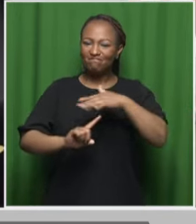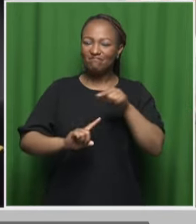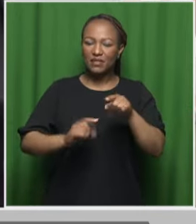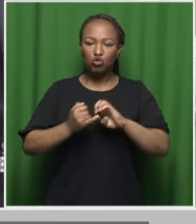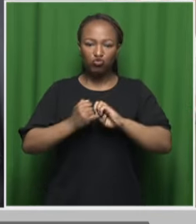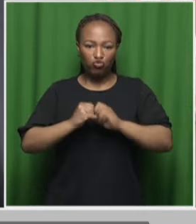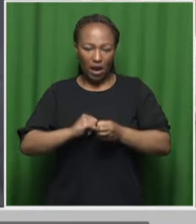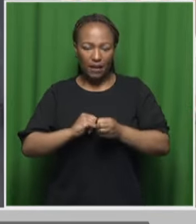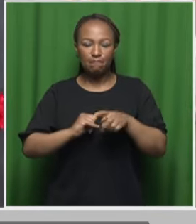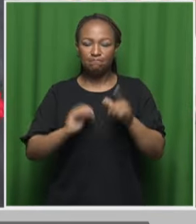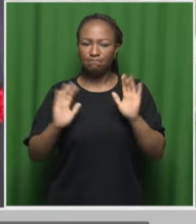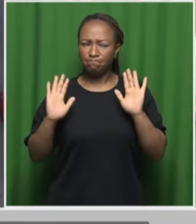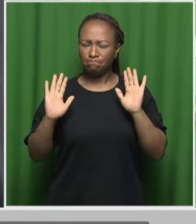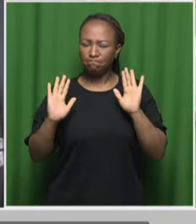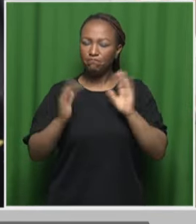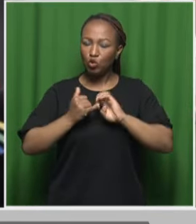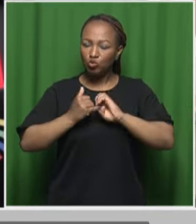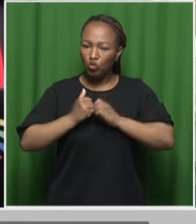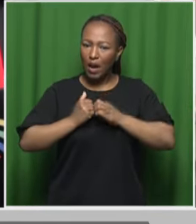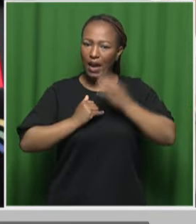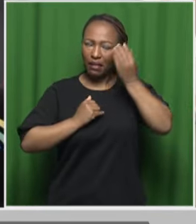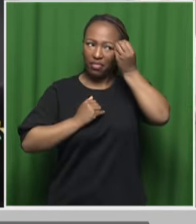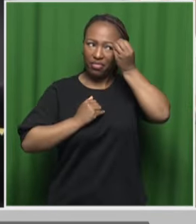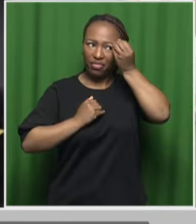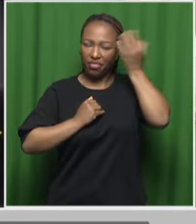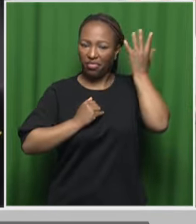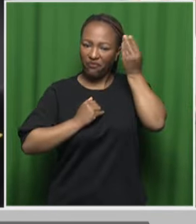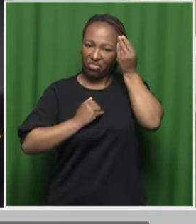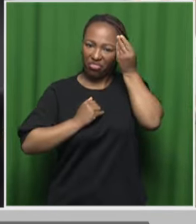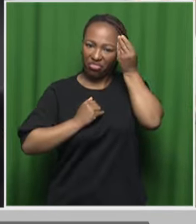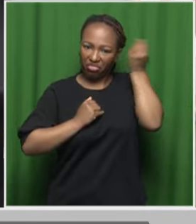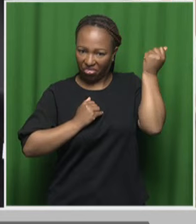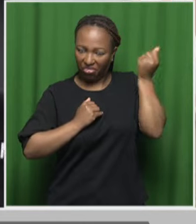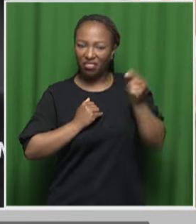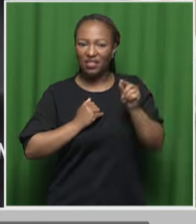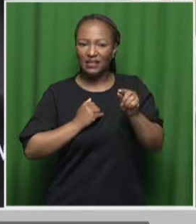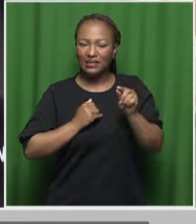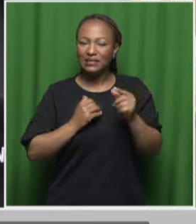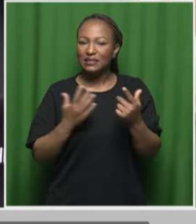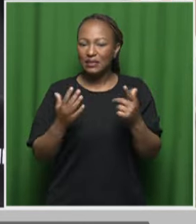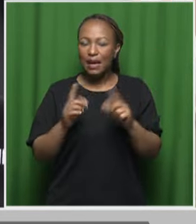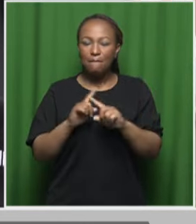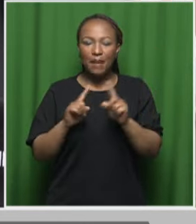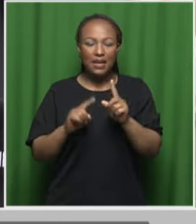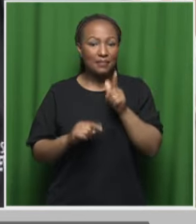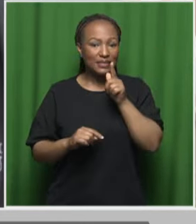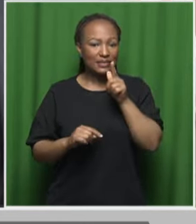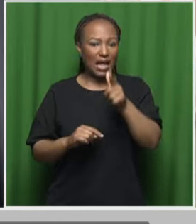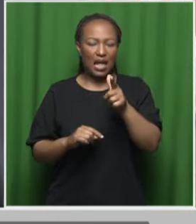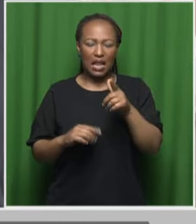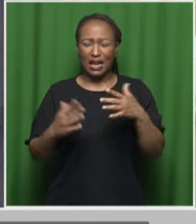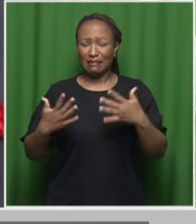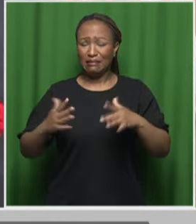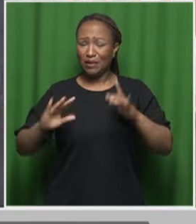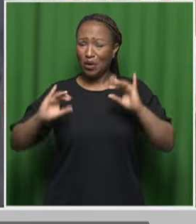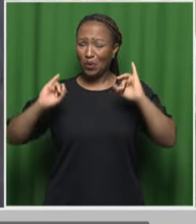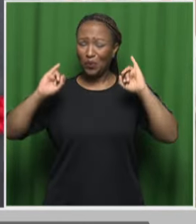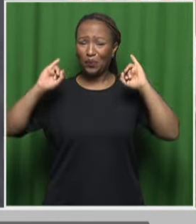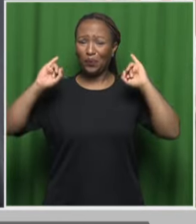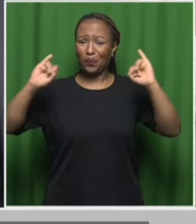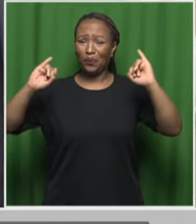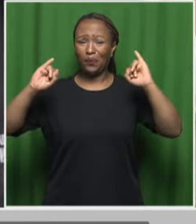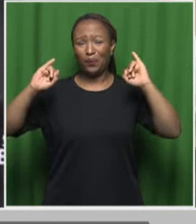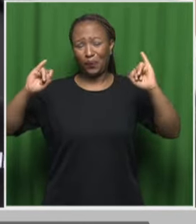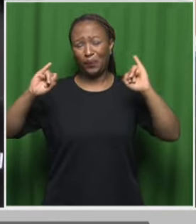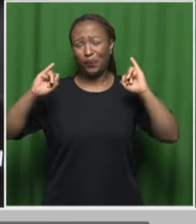sure that at least they forget what actually happened. But I must tell you that this is terrible. This is horrible accident than